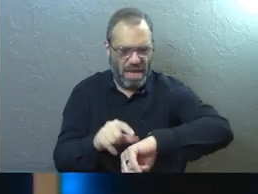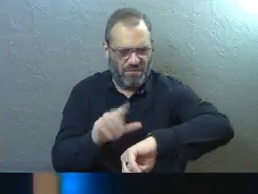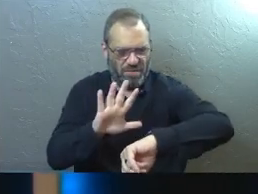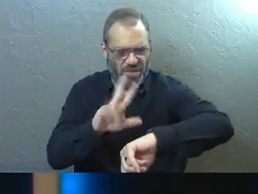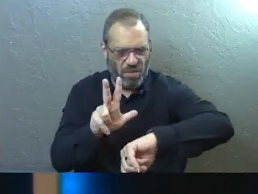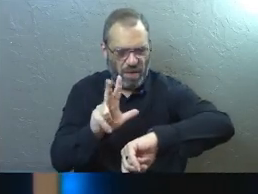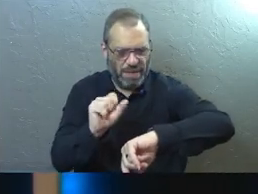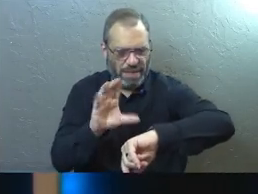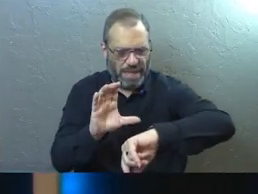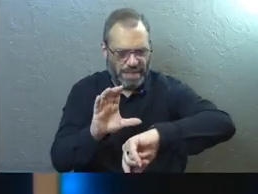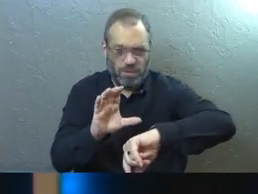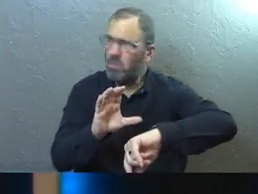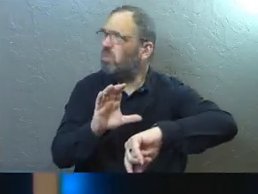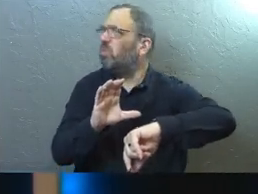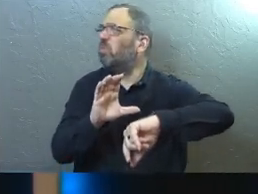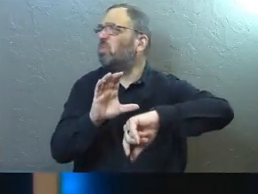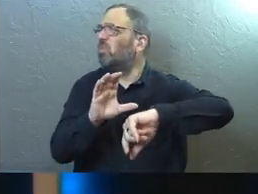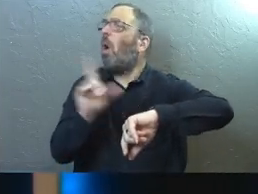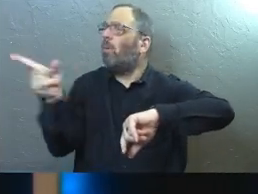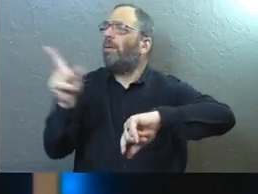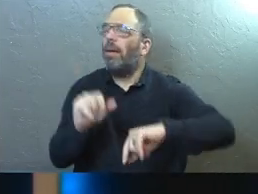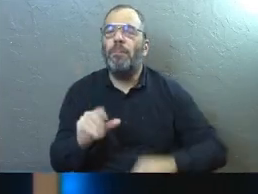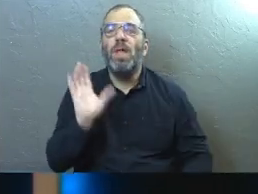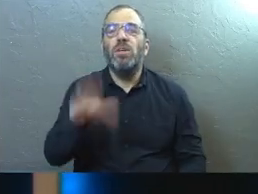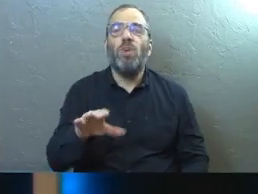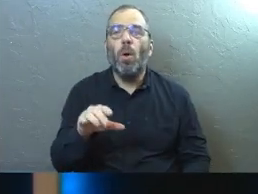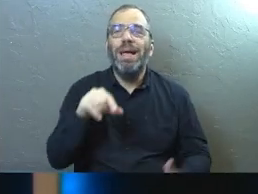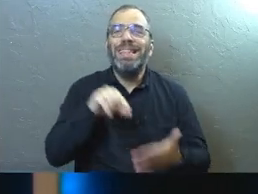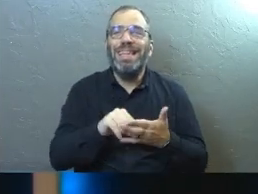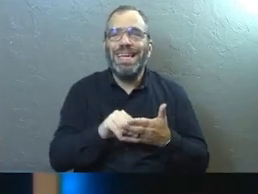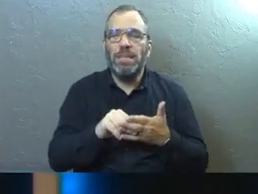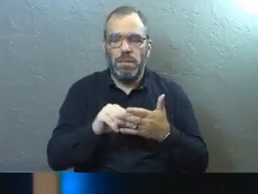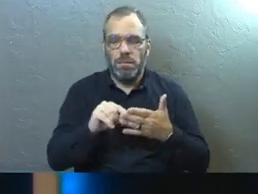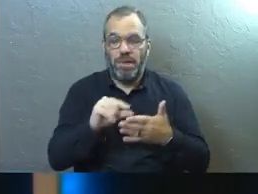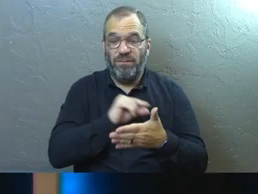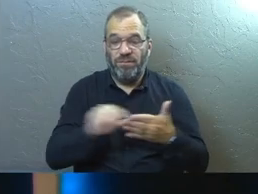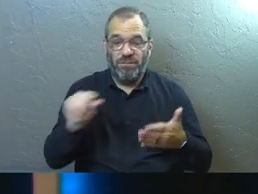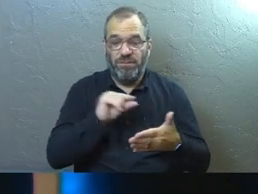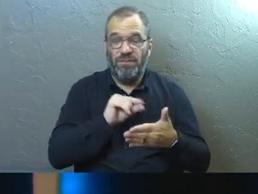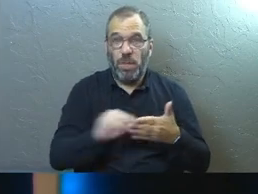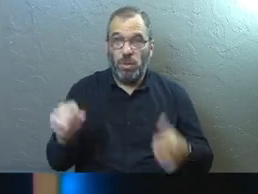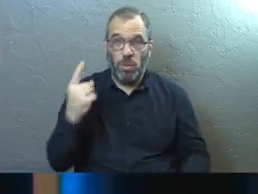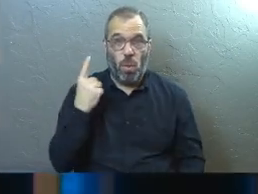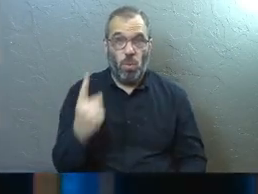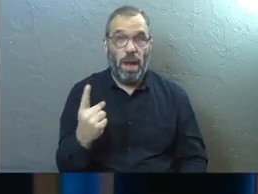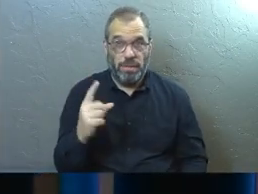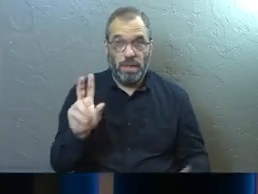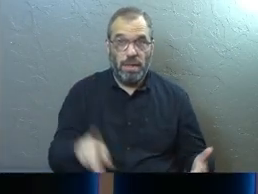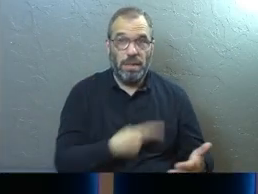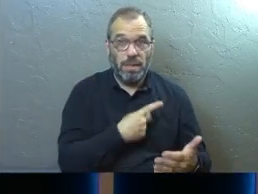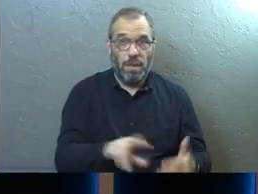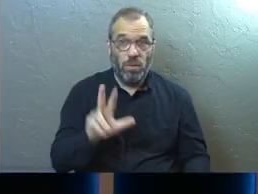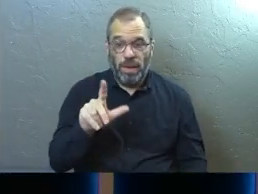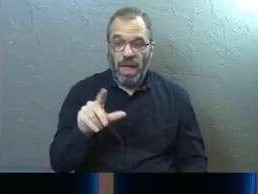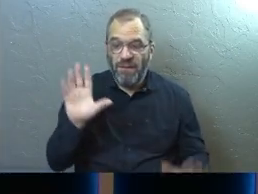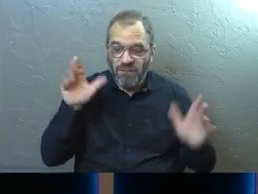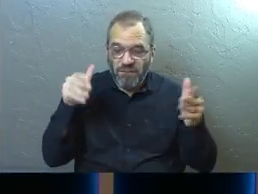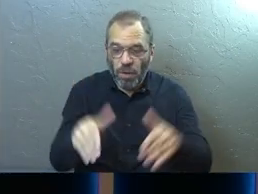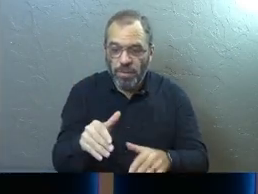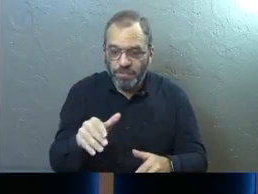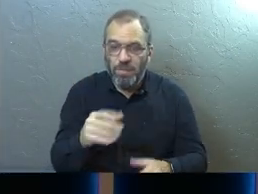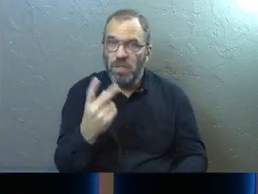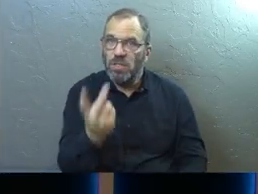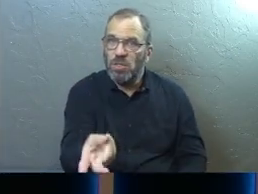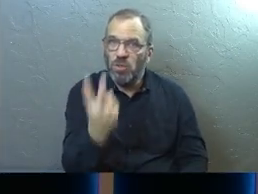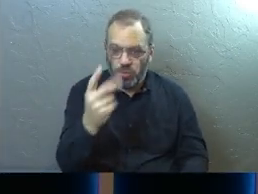seconds, roughly. But we're going to look at this phrase, Psalm 23, verse 1, and we're going to focus in on it. And I think